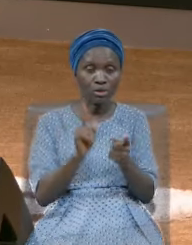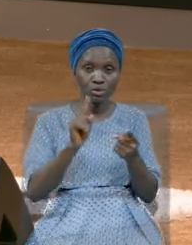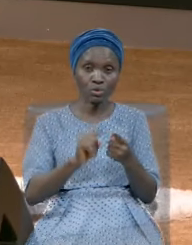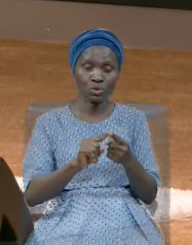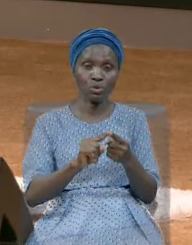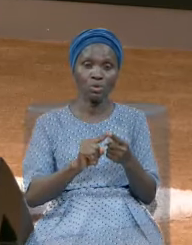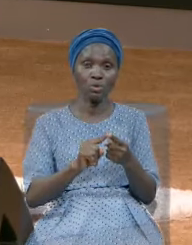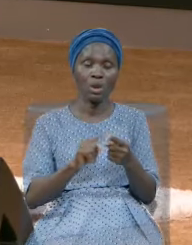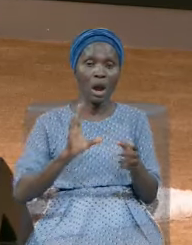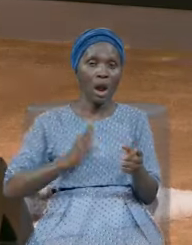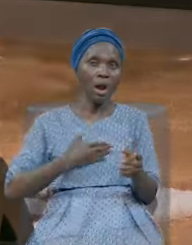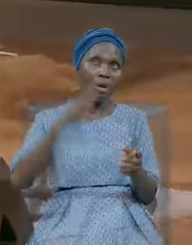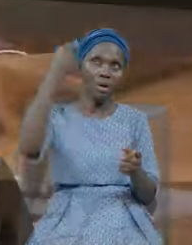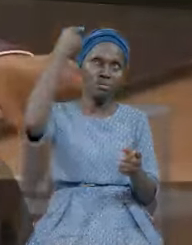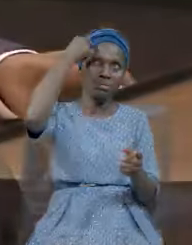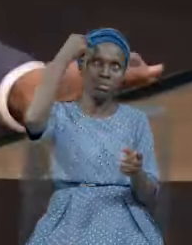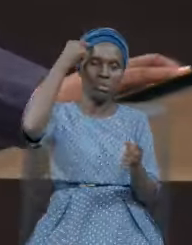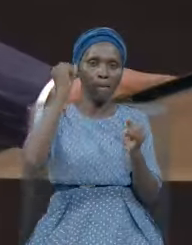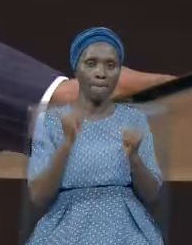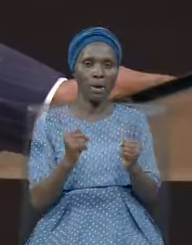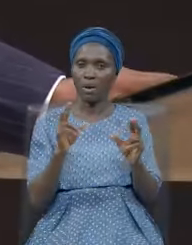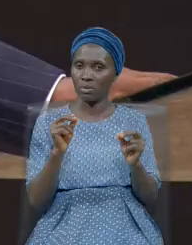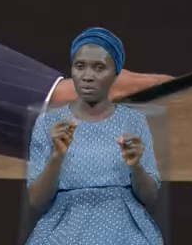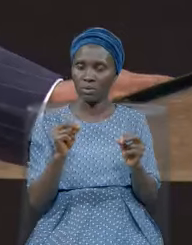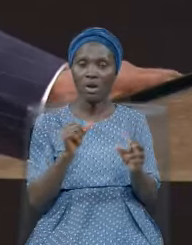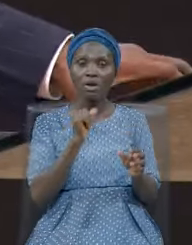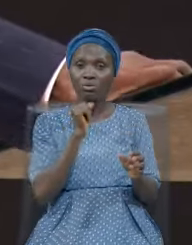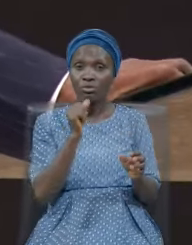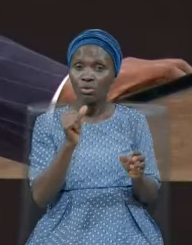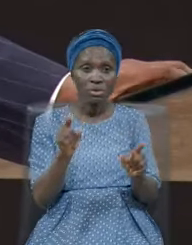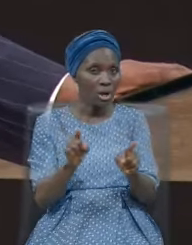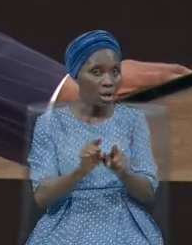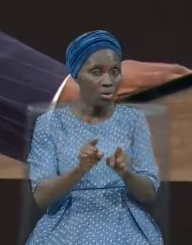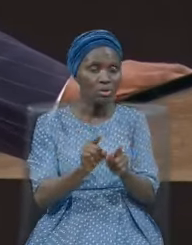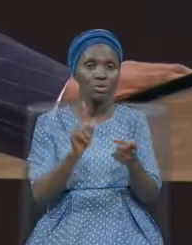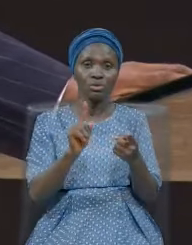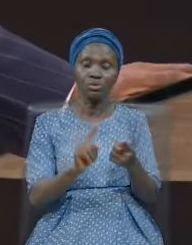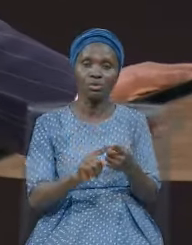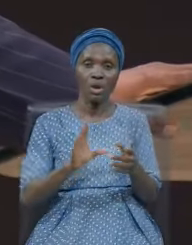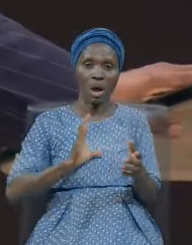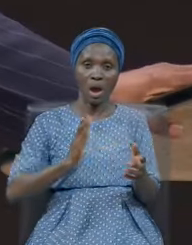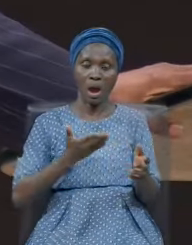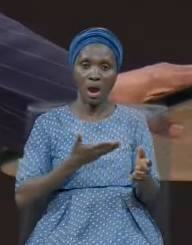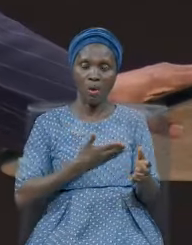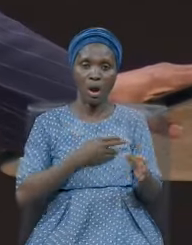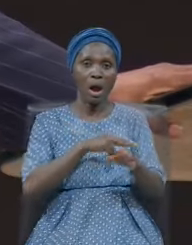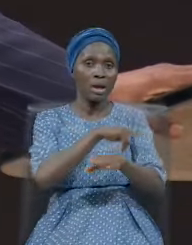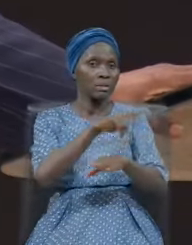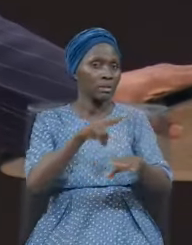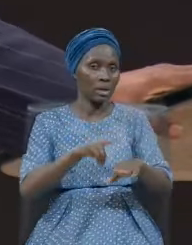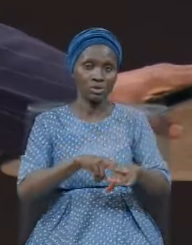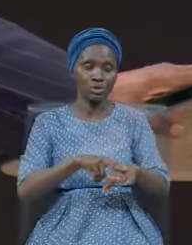brain power. It's not according to our